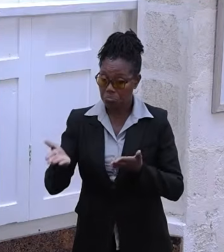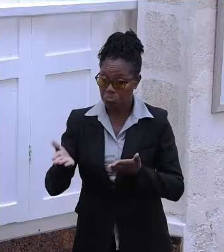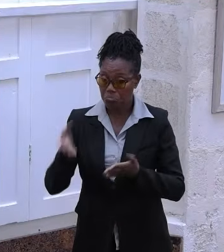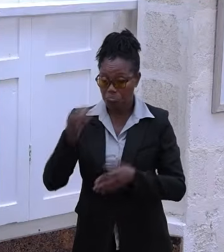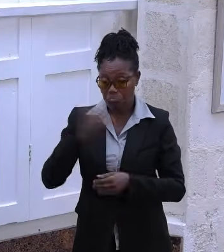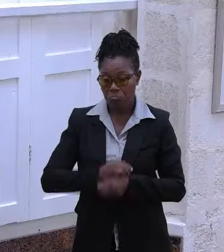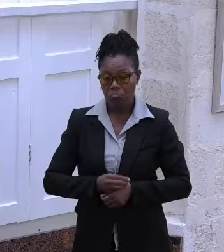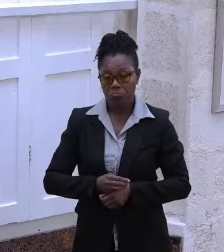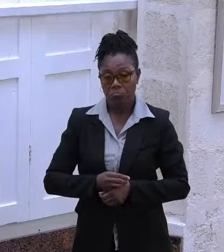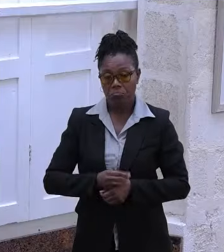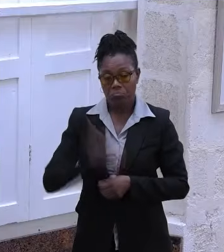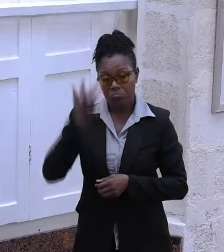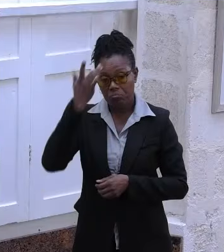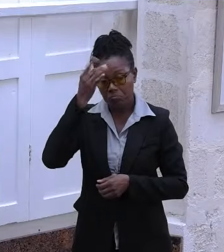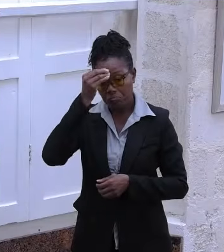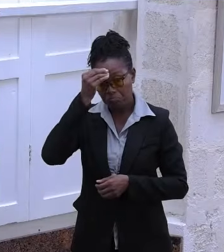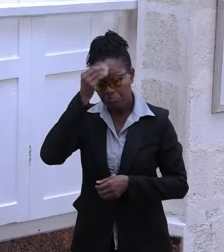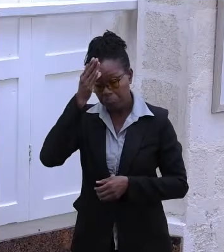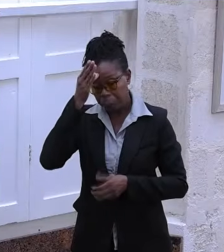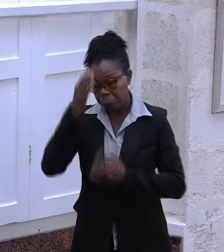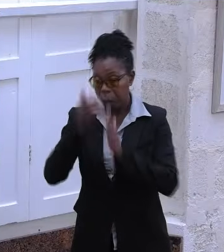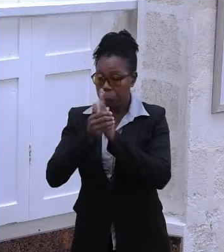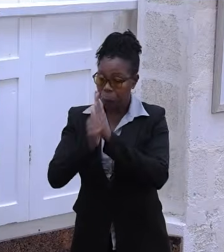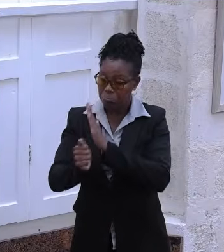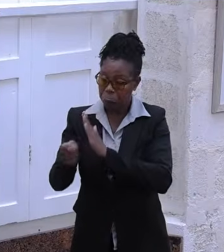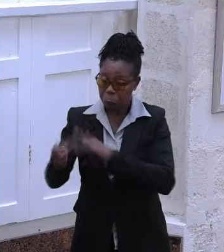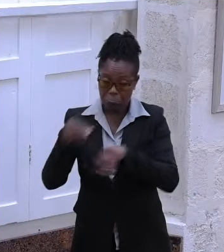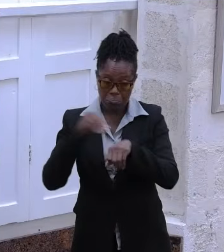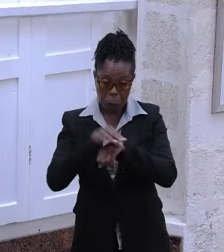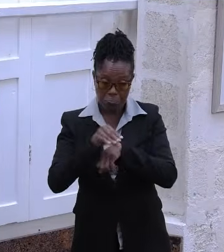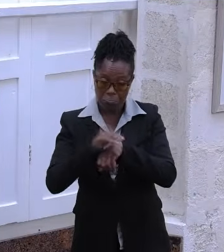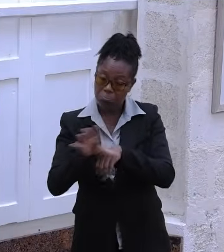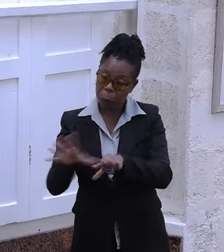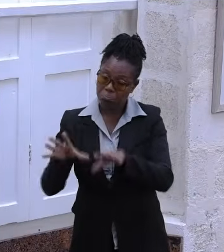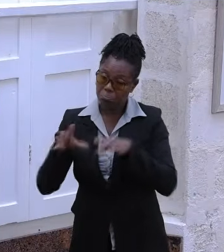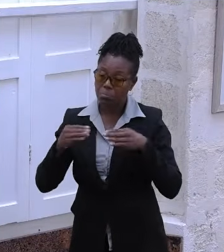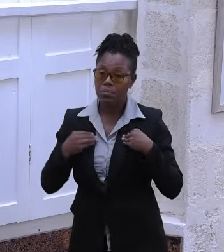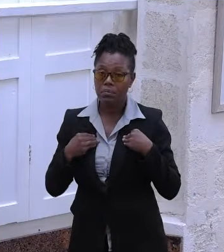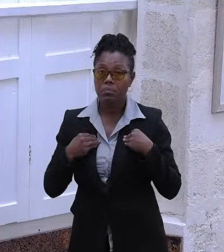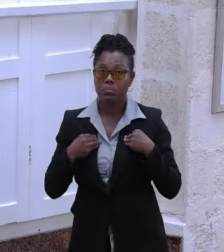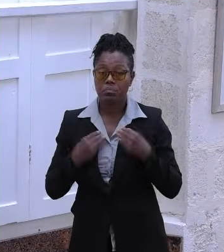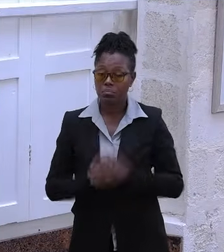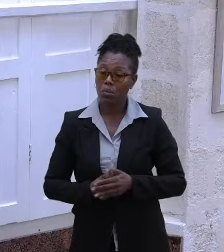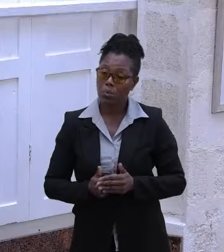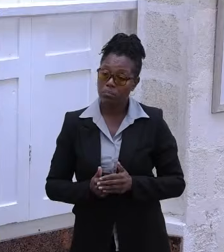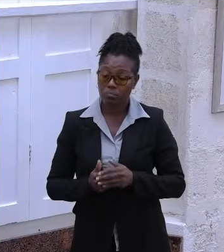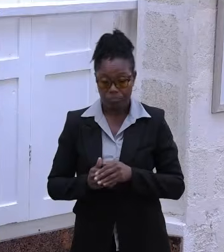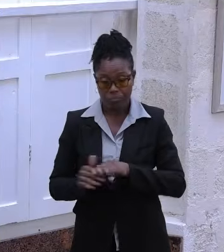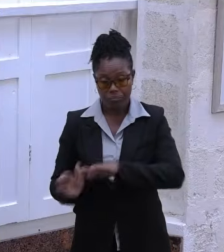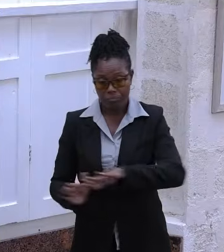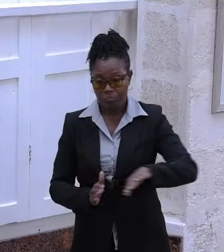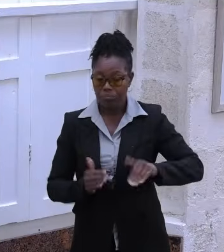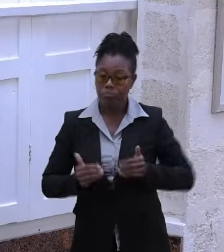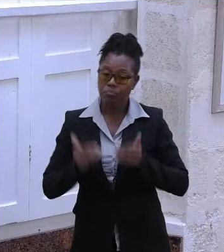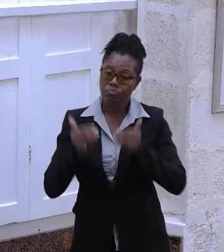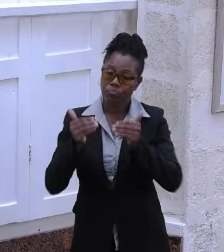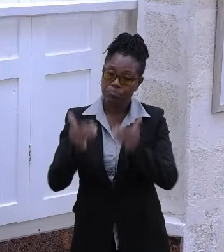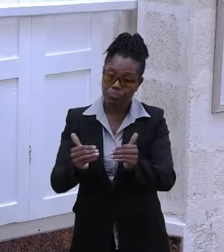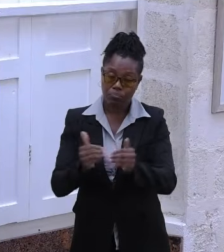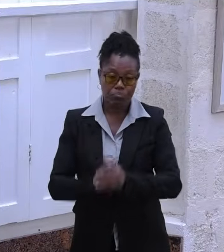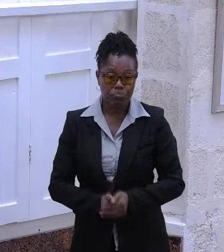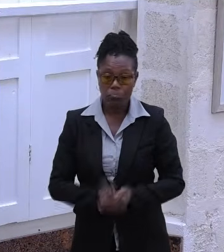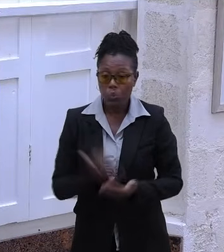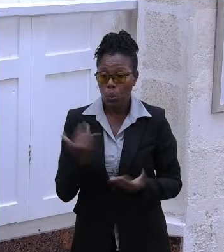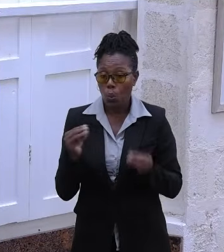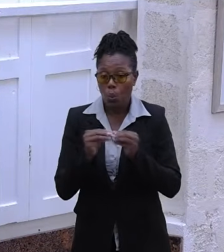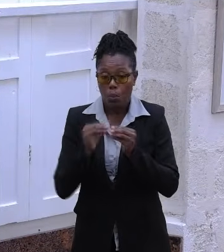he takes the advice of the expert, so he agrees. So we can move on. If there are no further